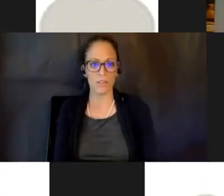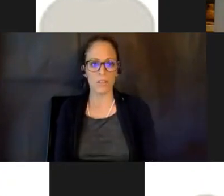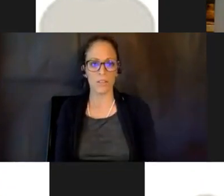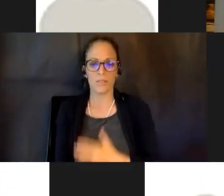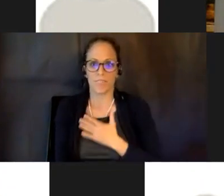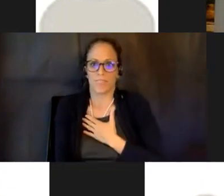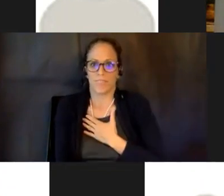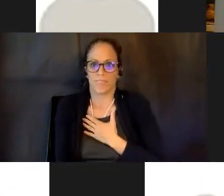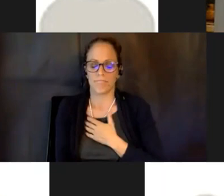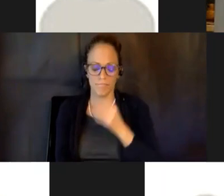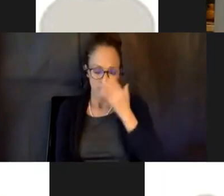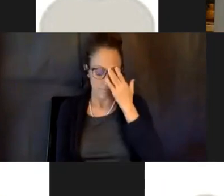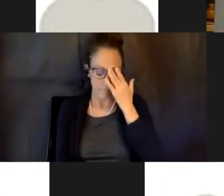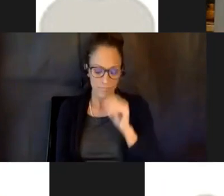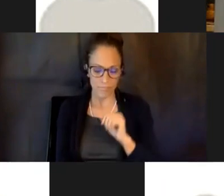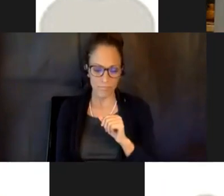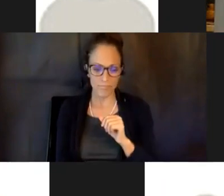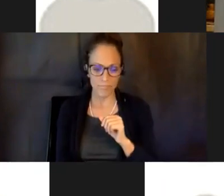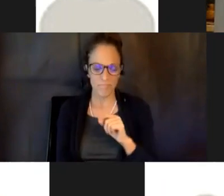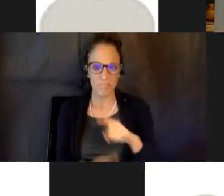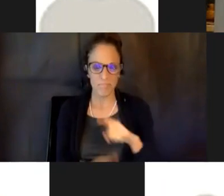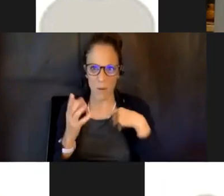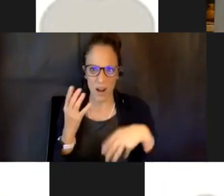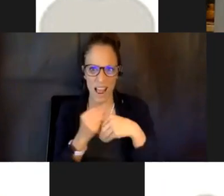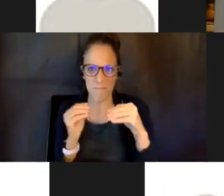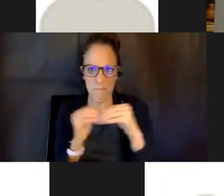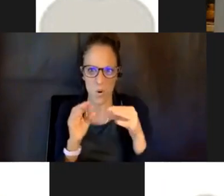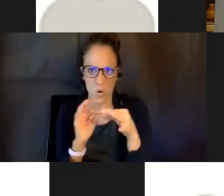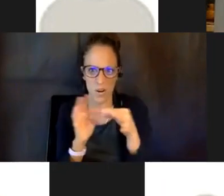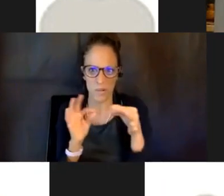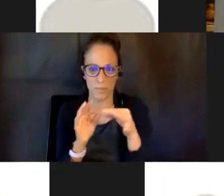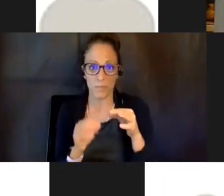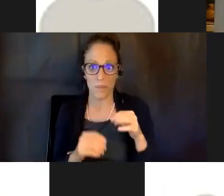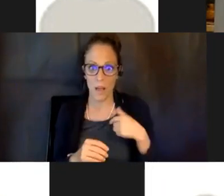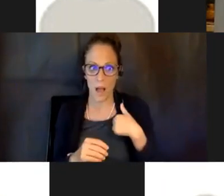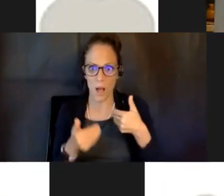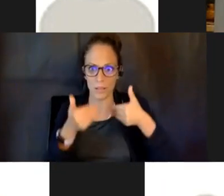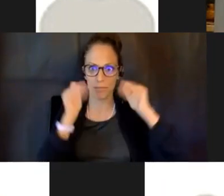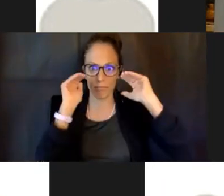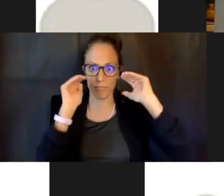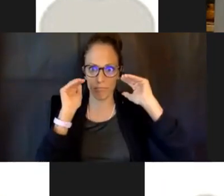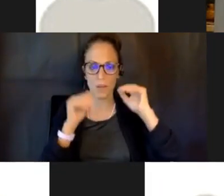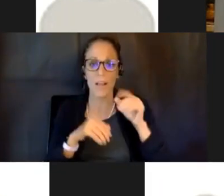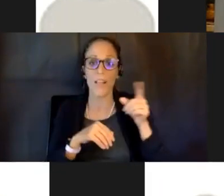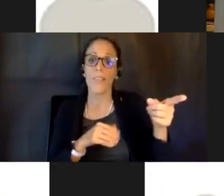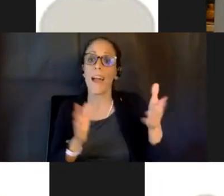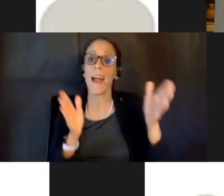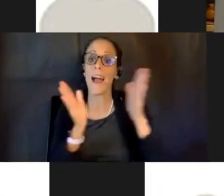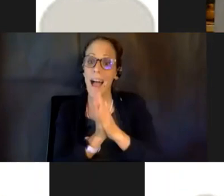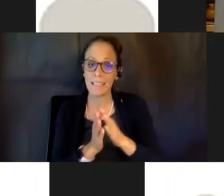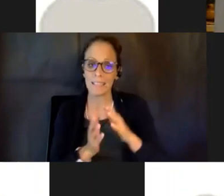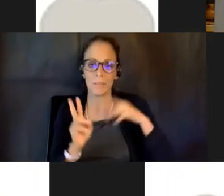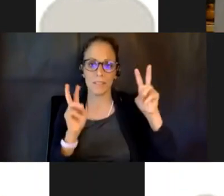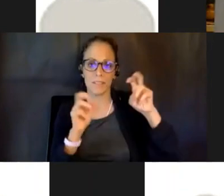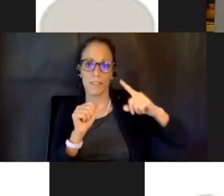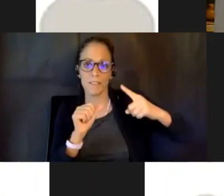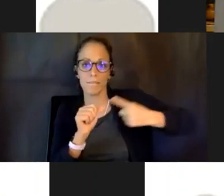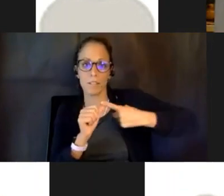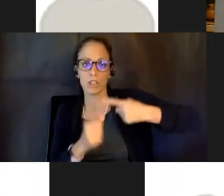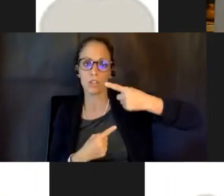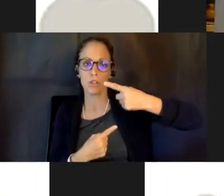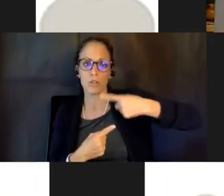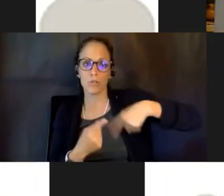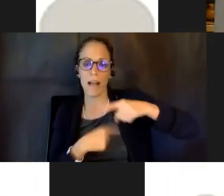even thicker, right? So I got really excited by that. And they said, we'd love for you to do a first round of the N-word